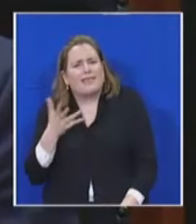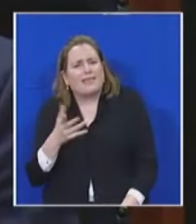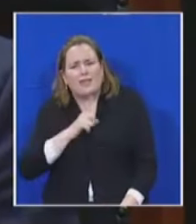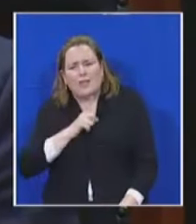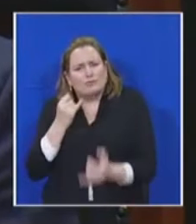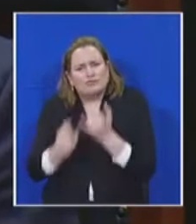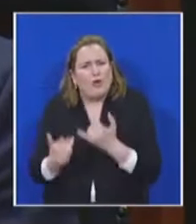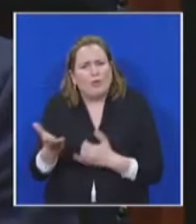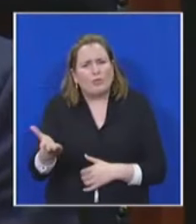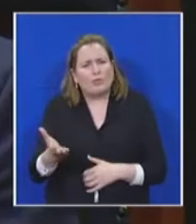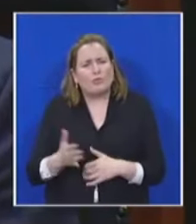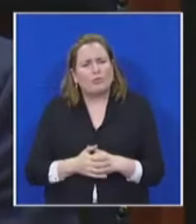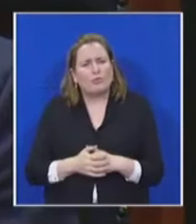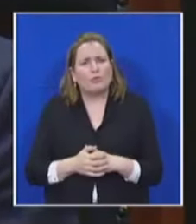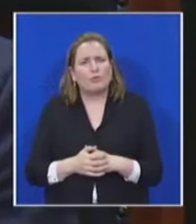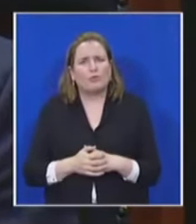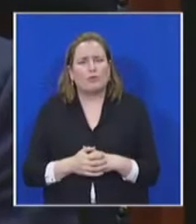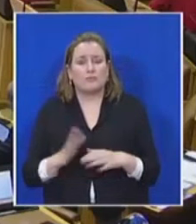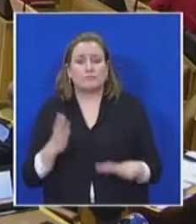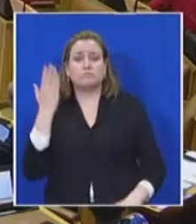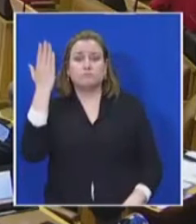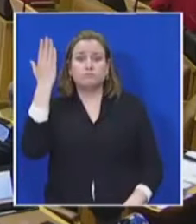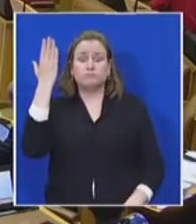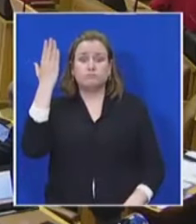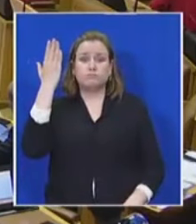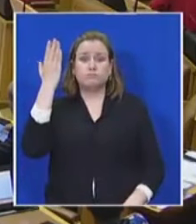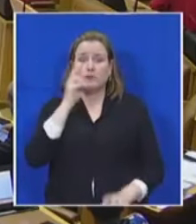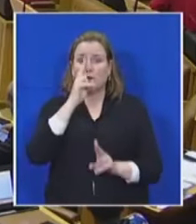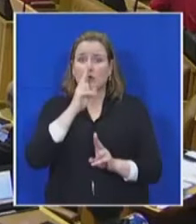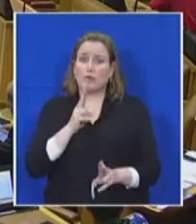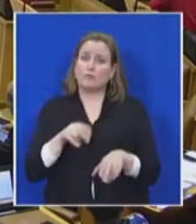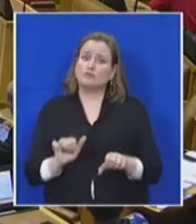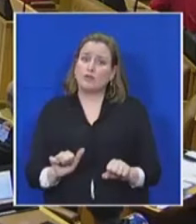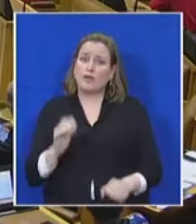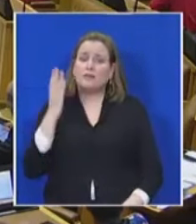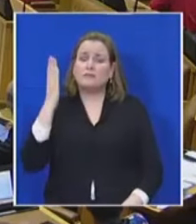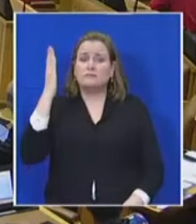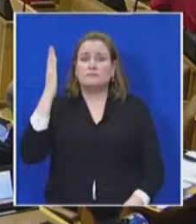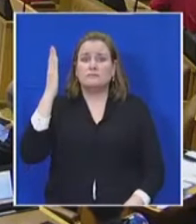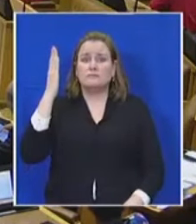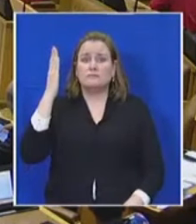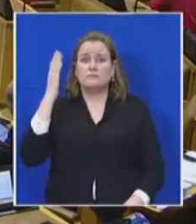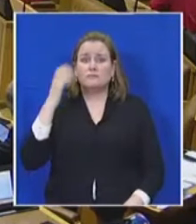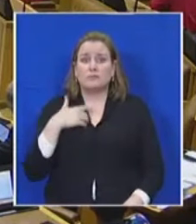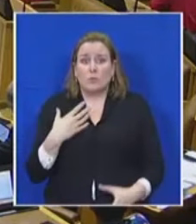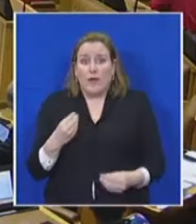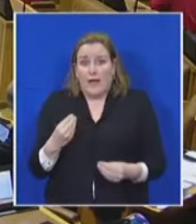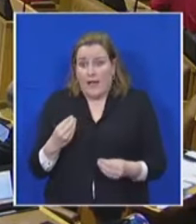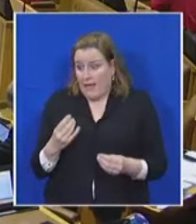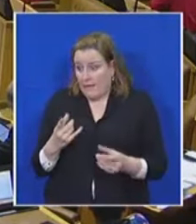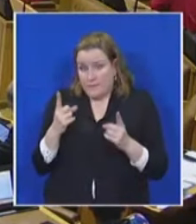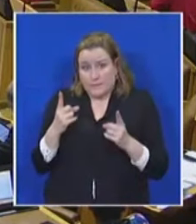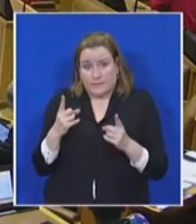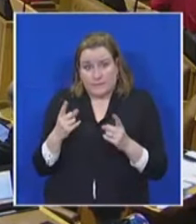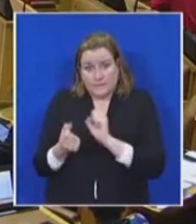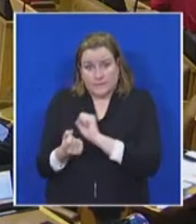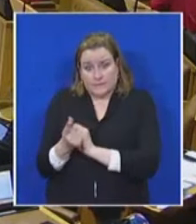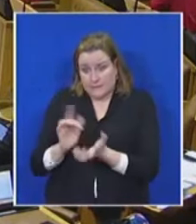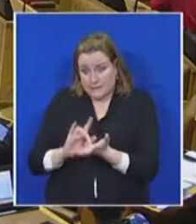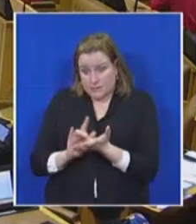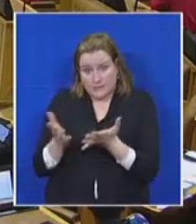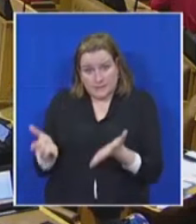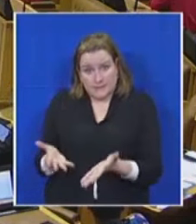you? Honorable Chair, we have a nasty situation here, and I should sort